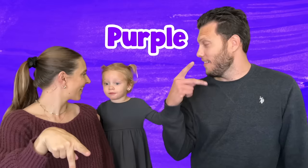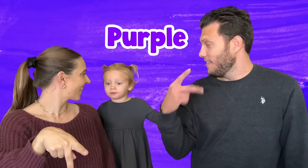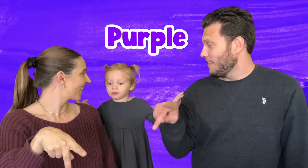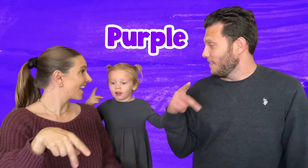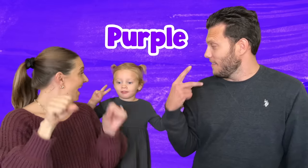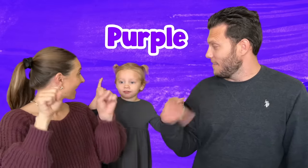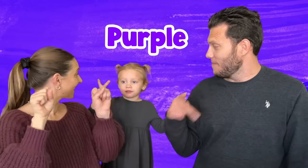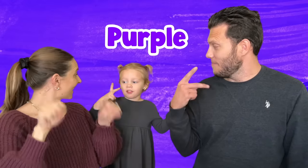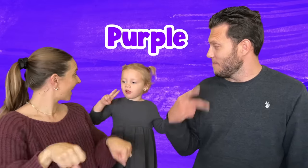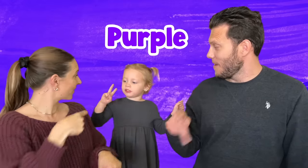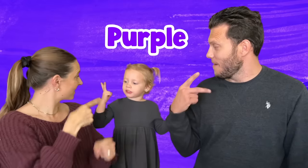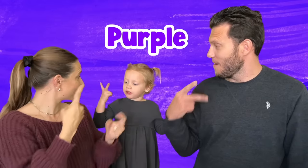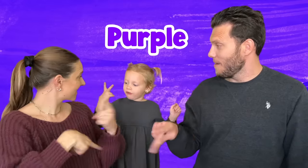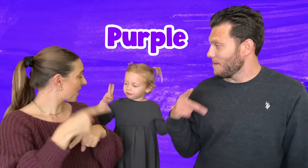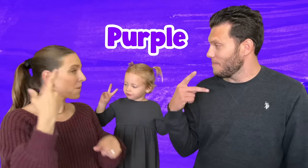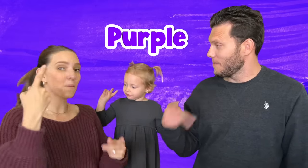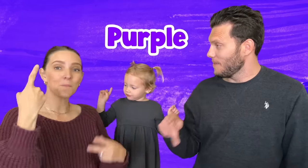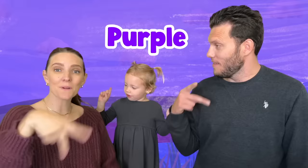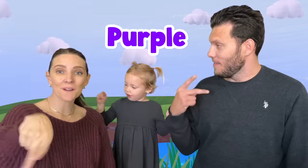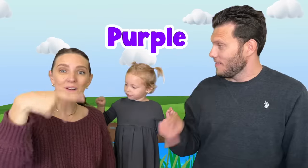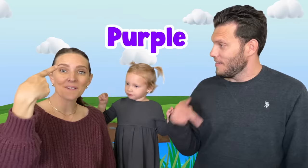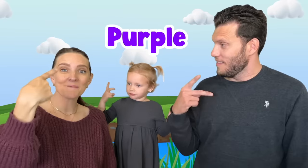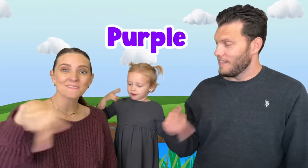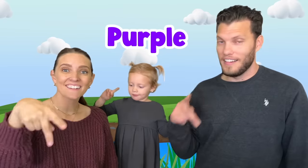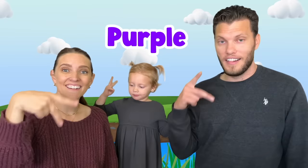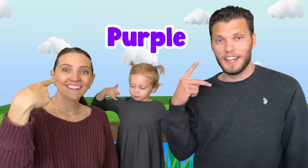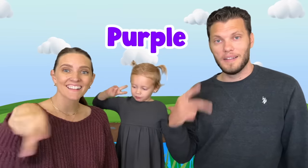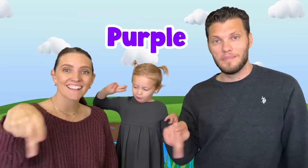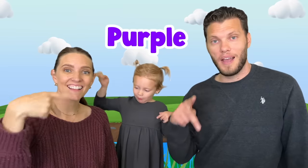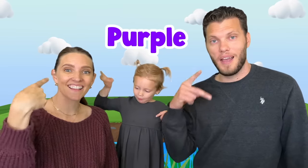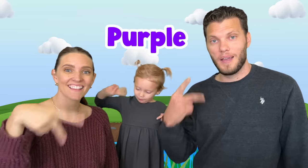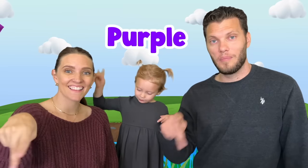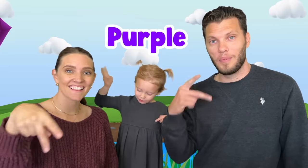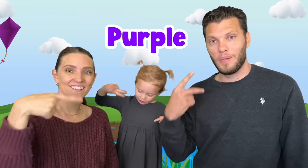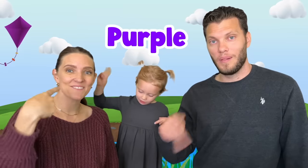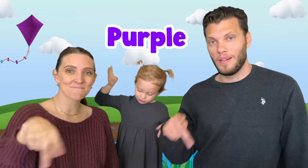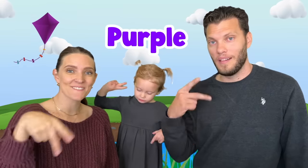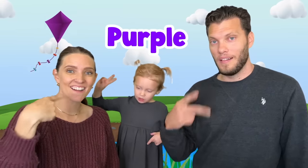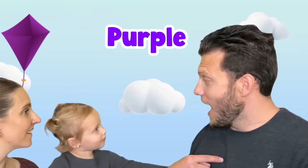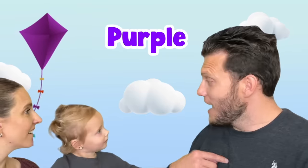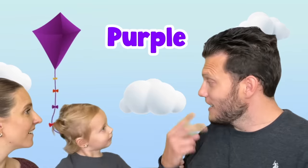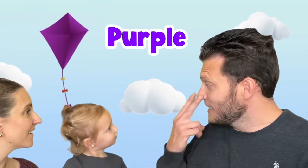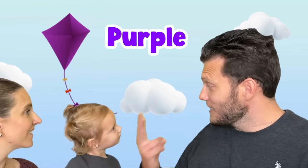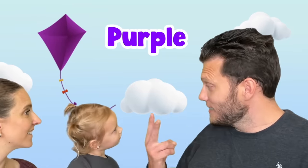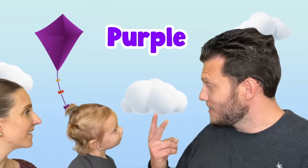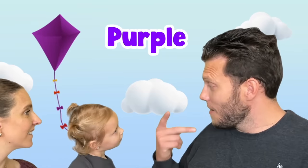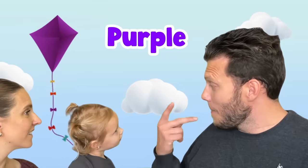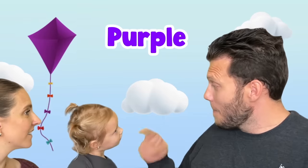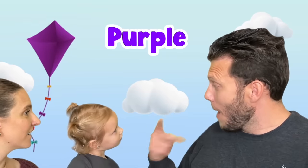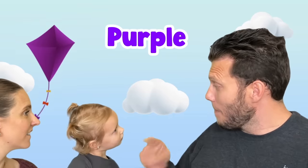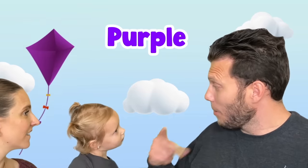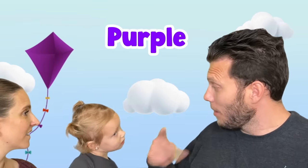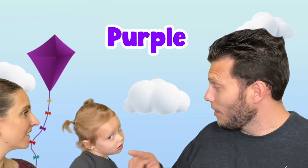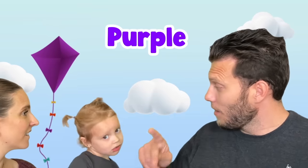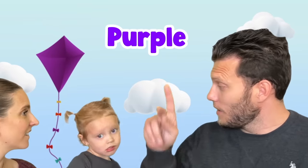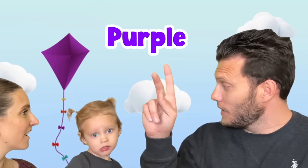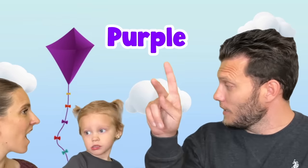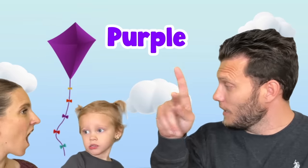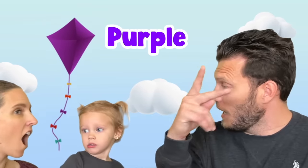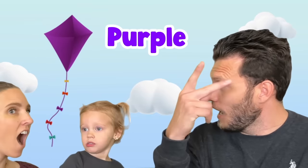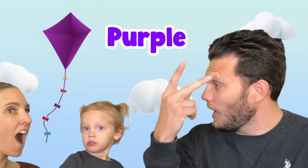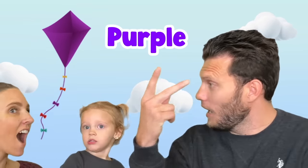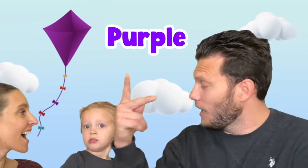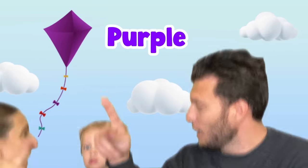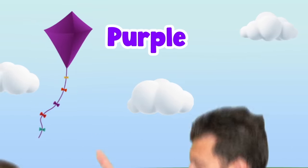Purple. Can you sign purple? Purple. I see a purple